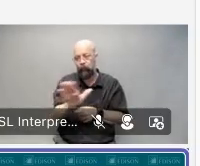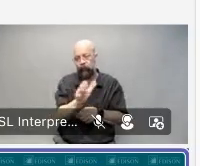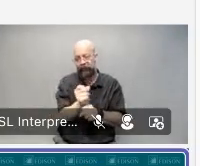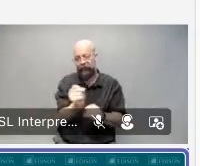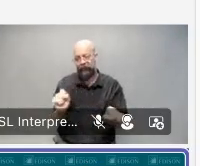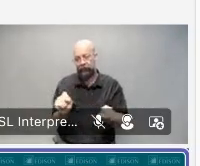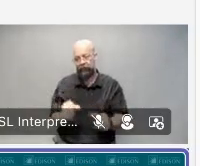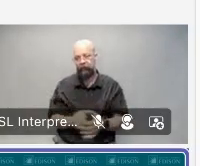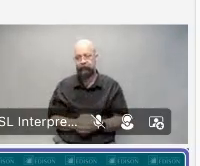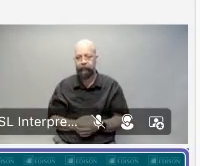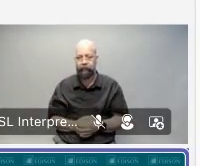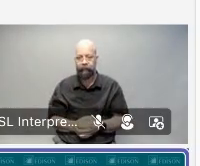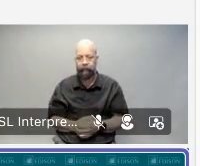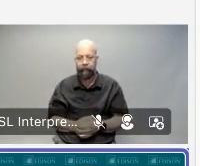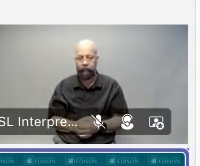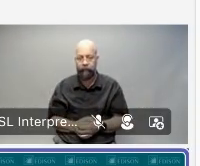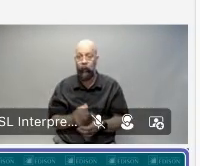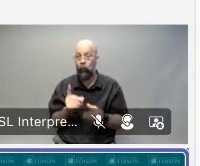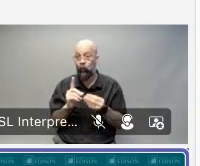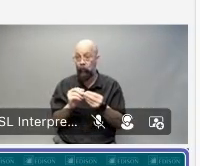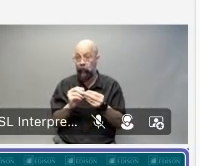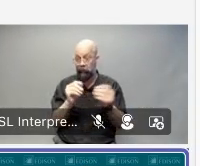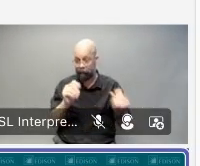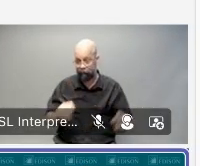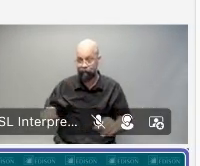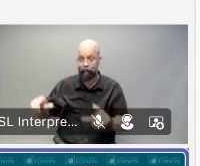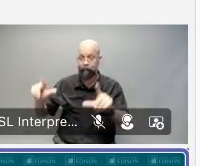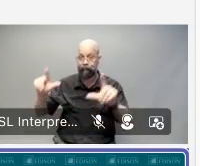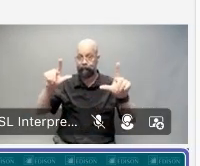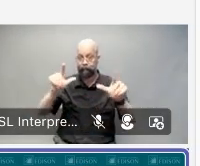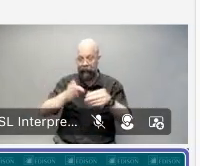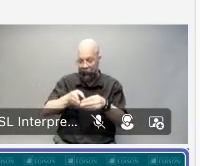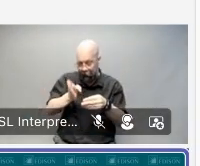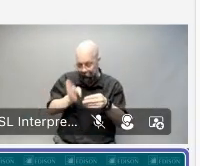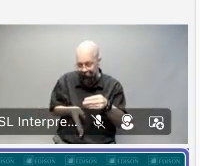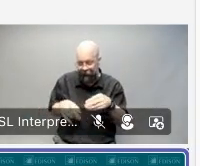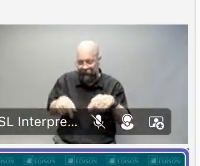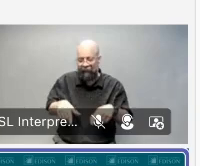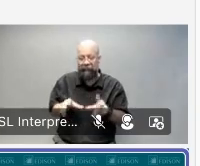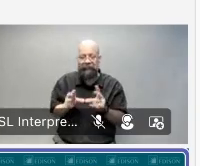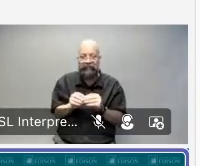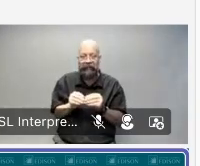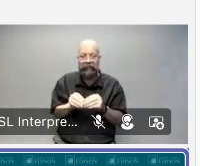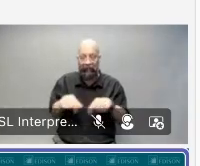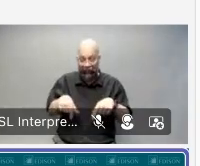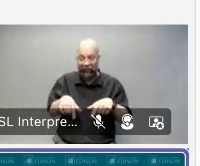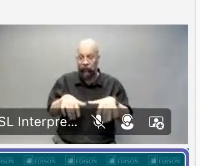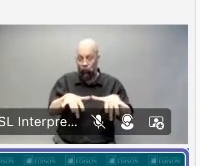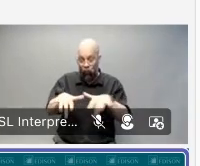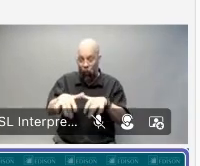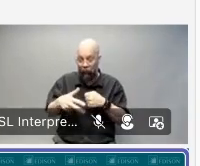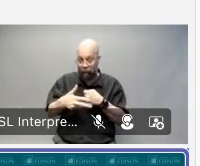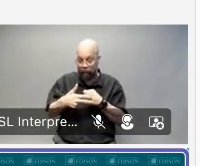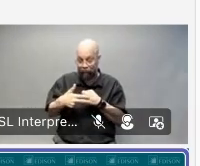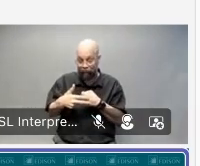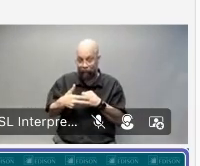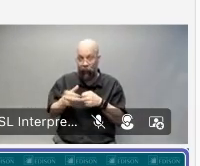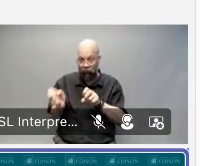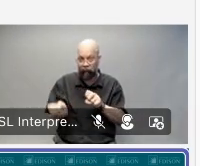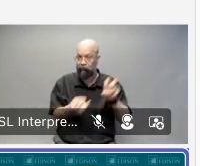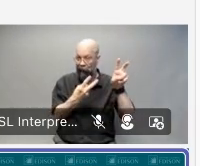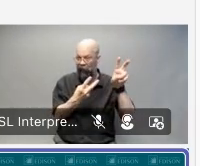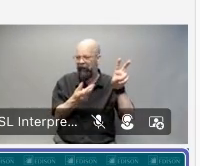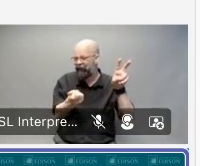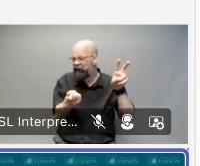On this next slide, I just want to thank you again. This concludes our meeting. We will post the recording on our website in a few